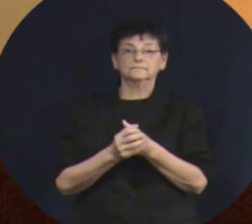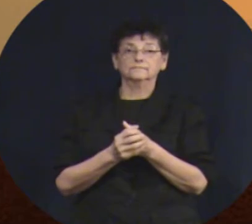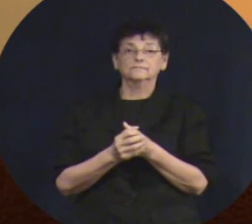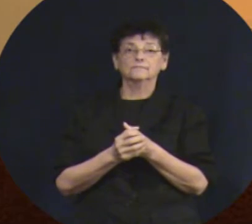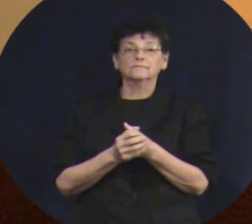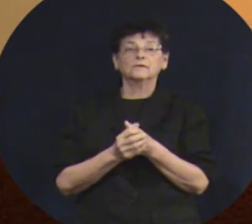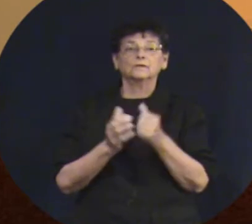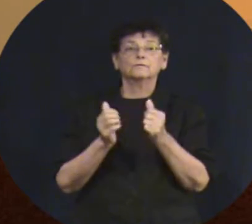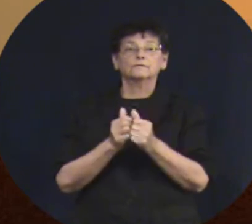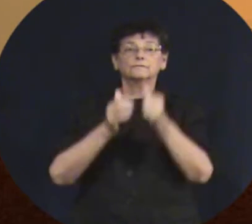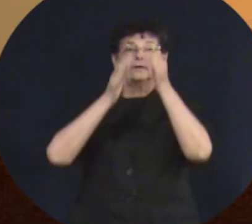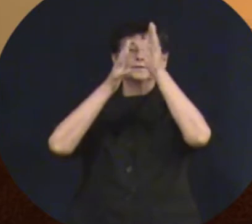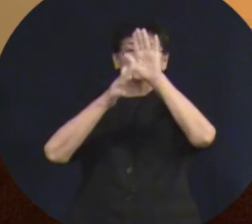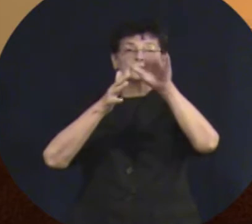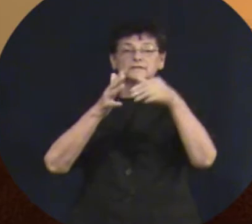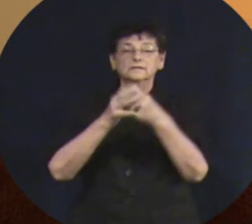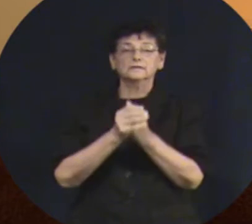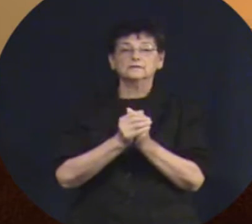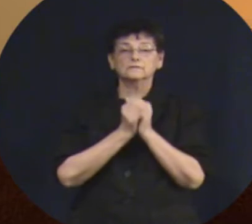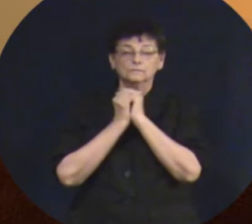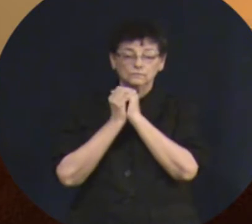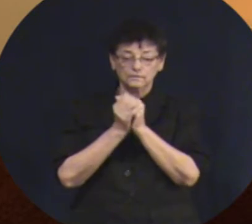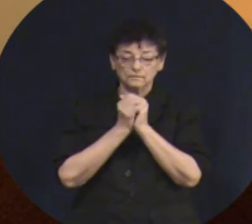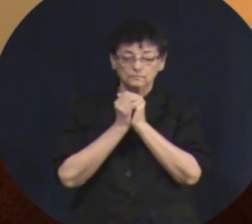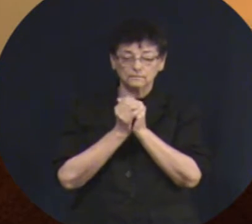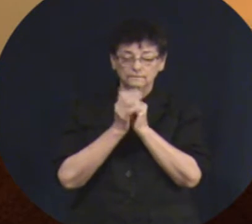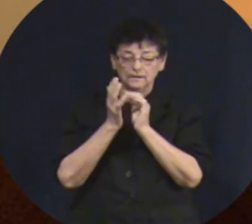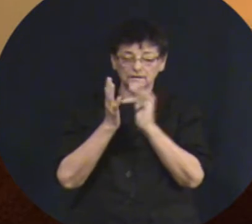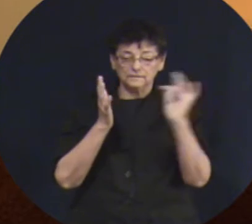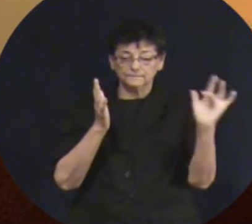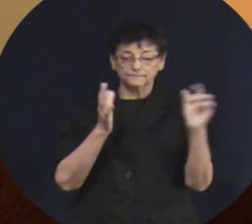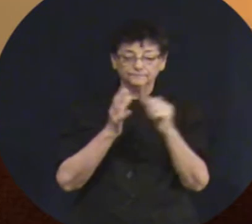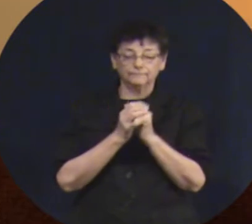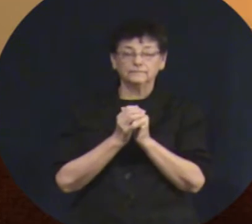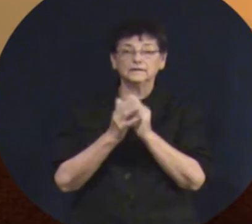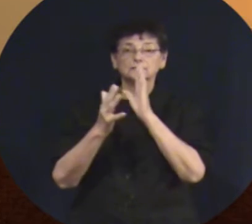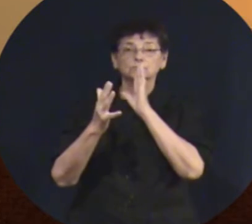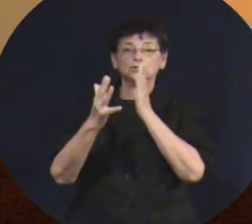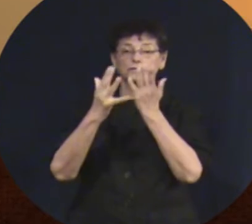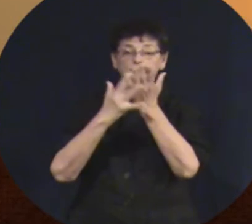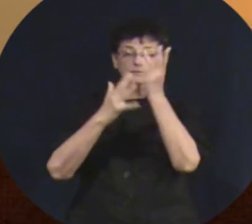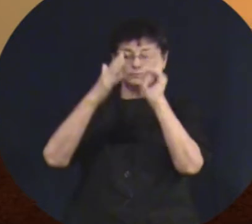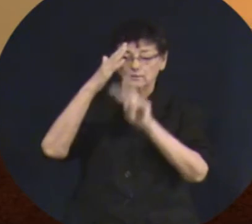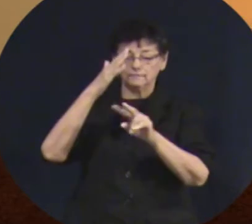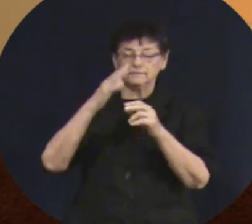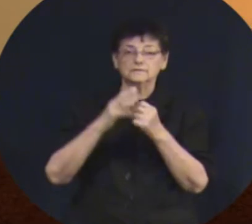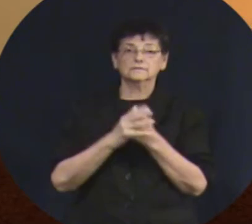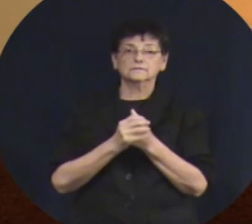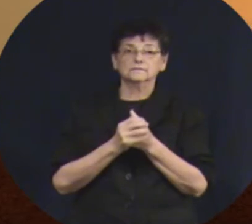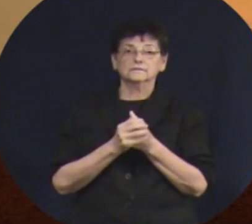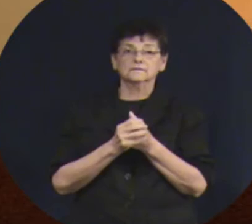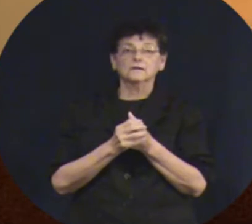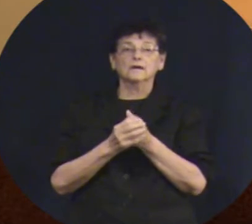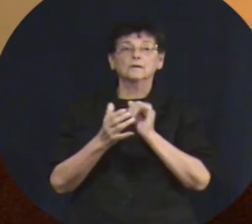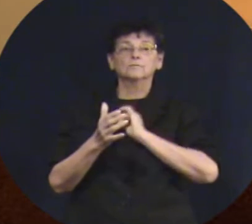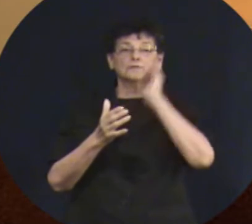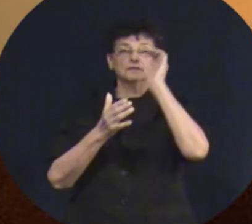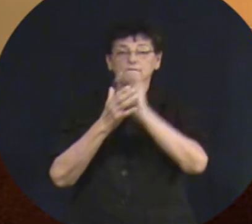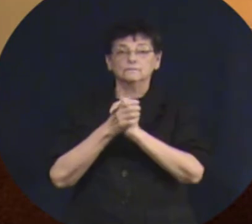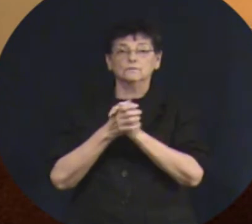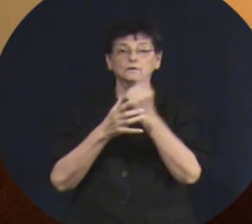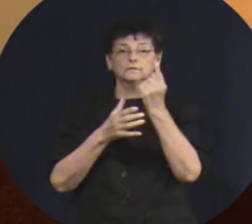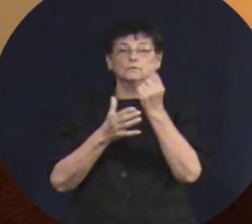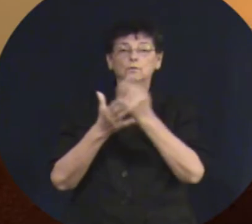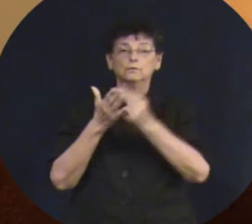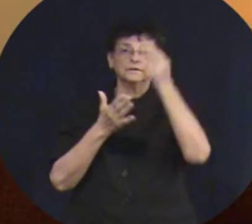Son, who with the Father and the Son is adored and glorified, who has spoken through the prophets. I believe